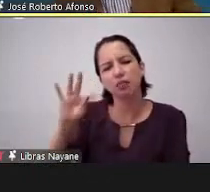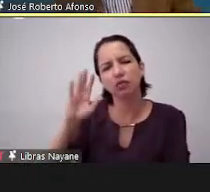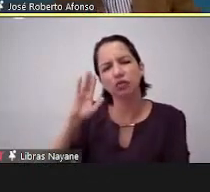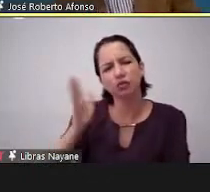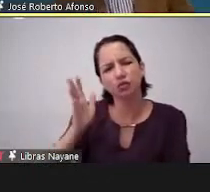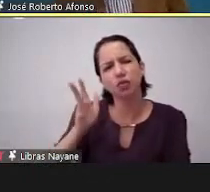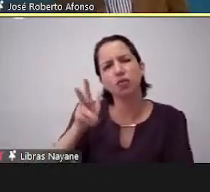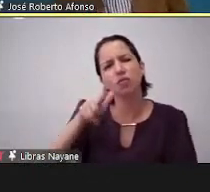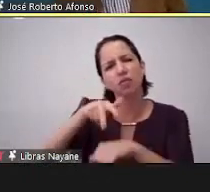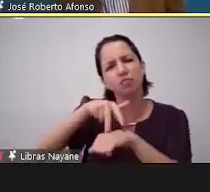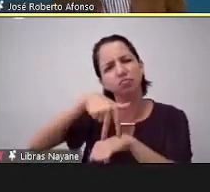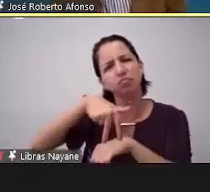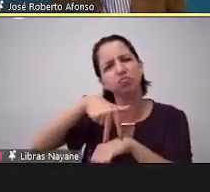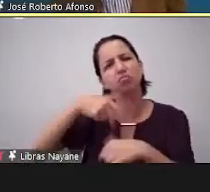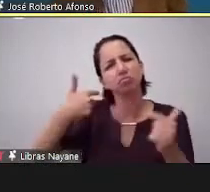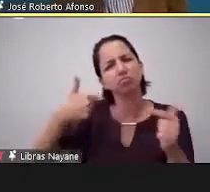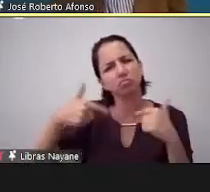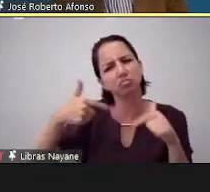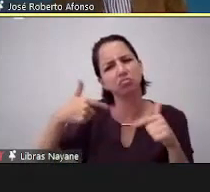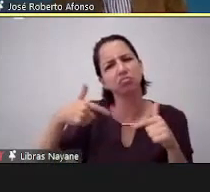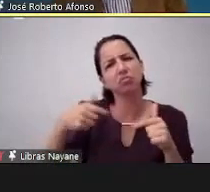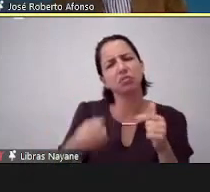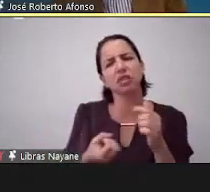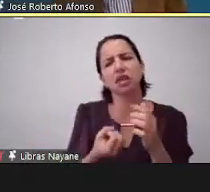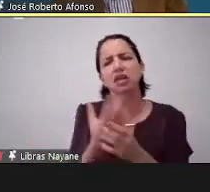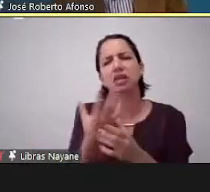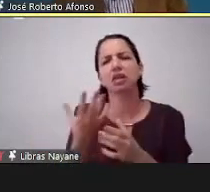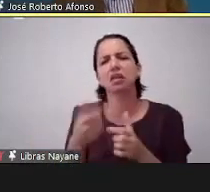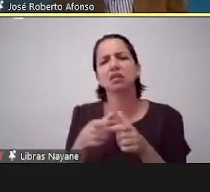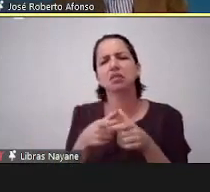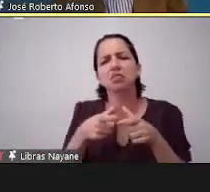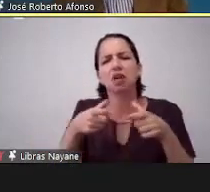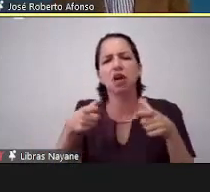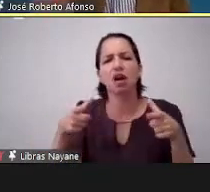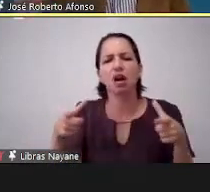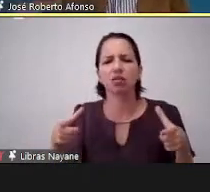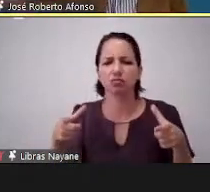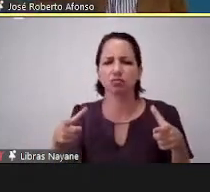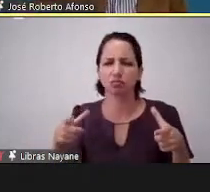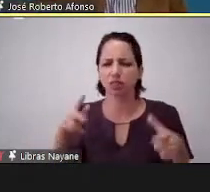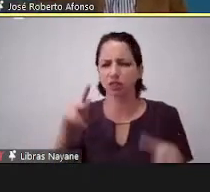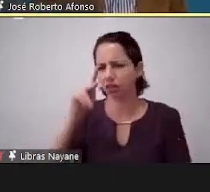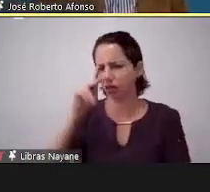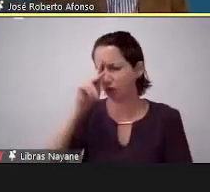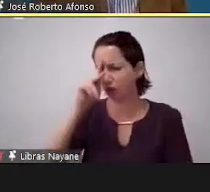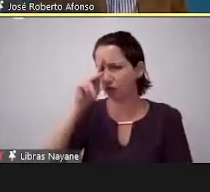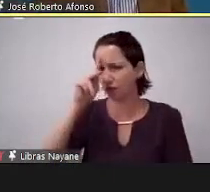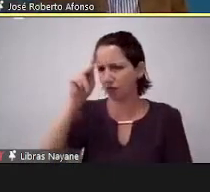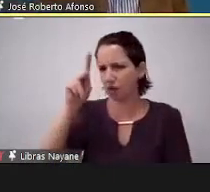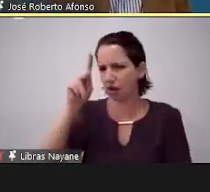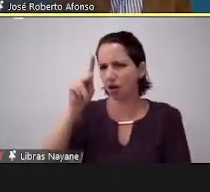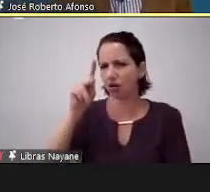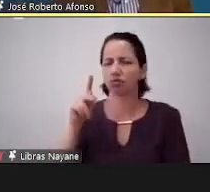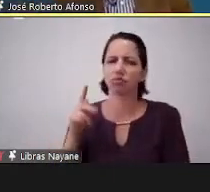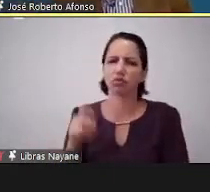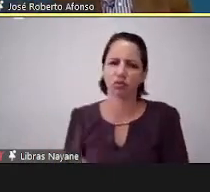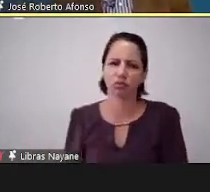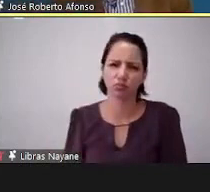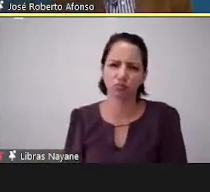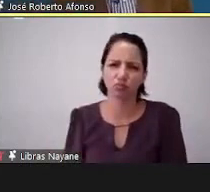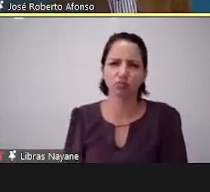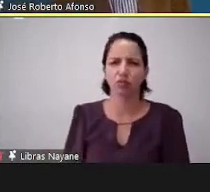have been positioning ourselves in this way, and the expansion is stronger and stronger